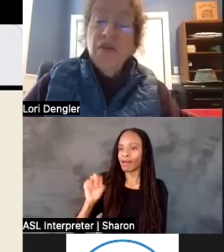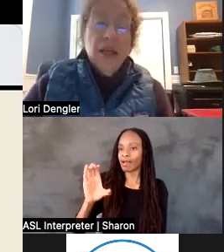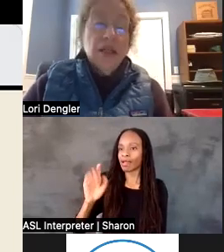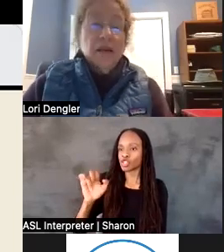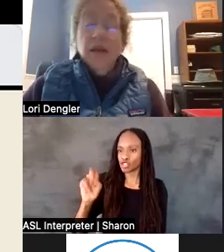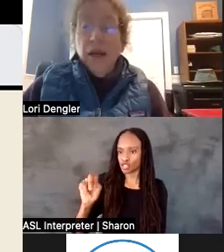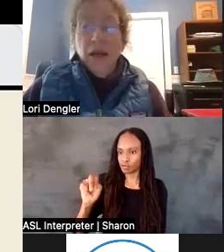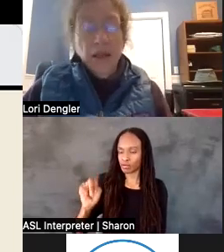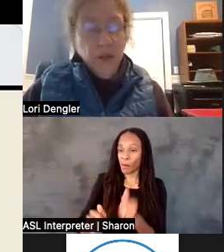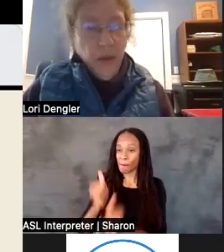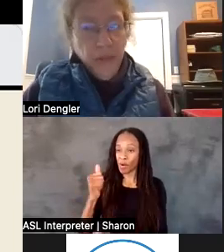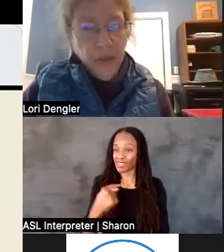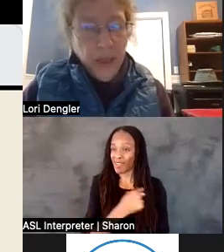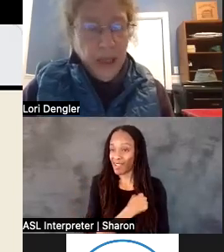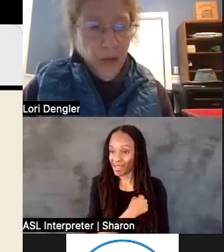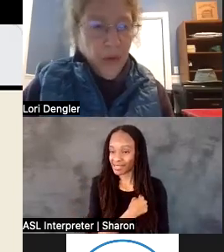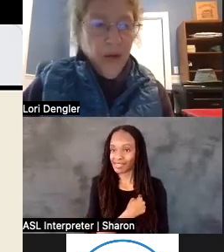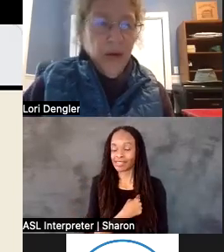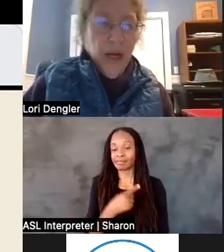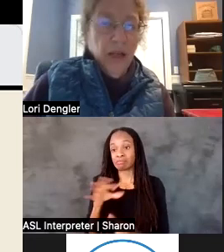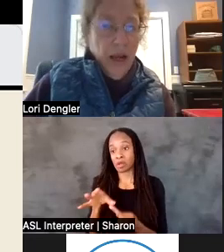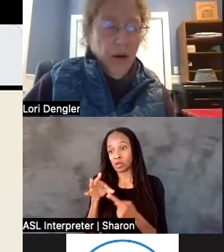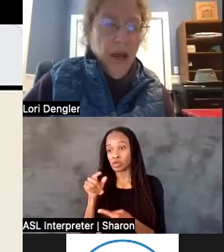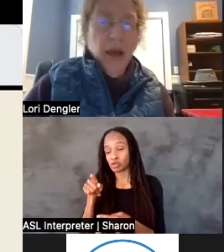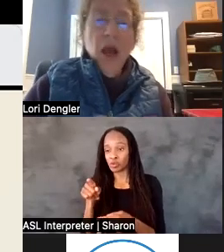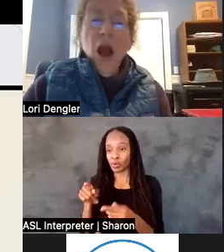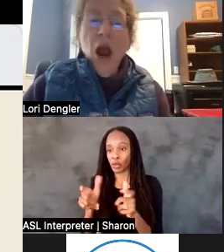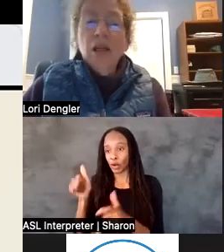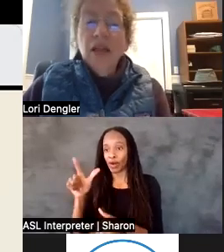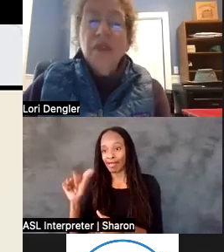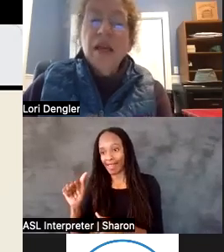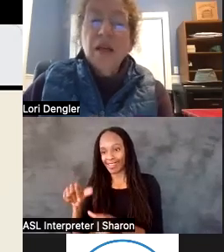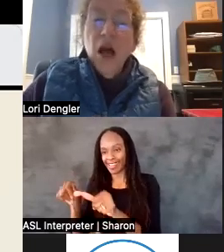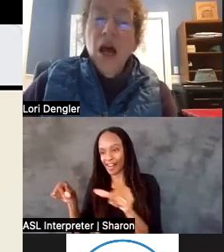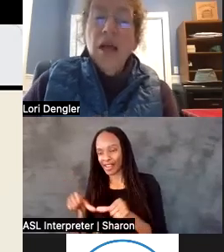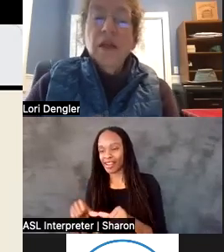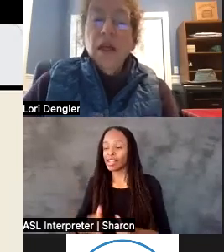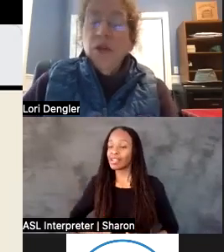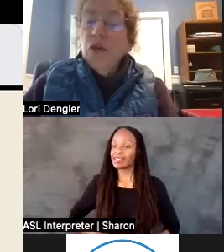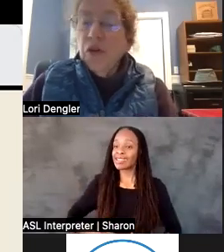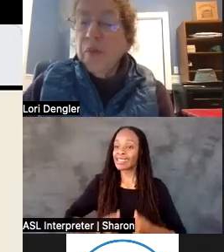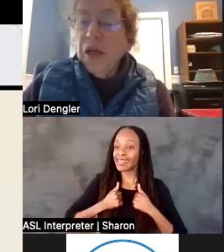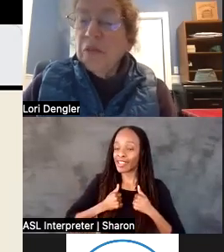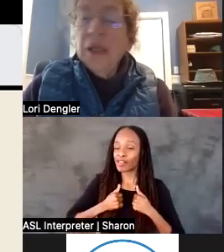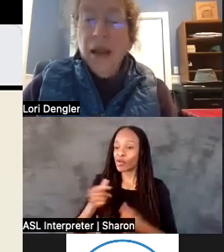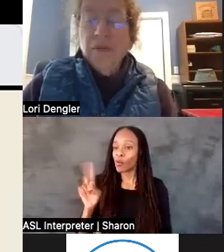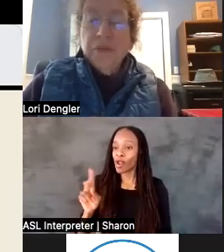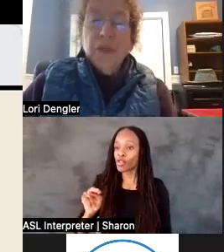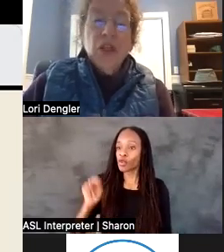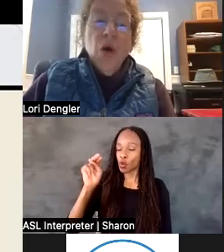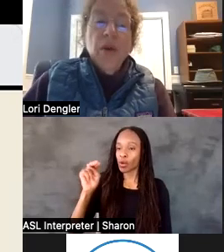of us, unless you happen to be in the greater LA area, are living on the North American